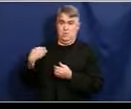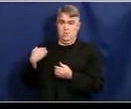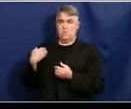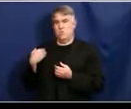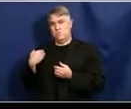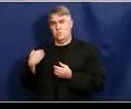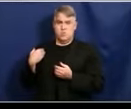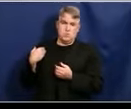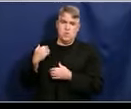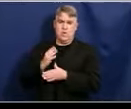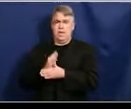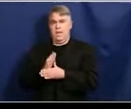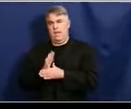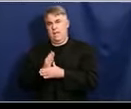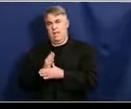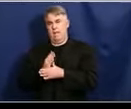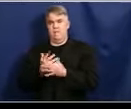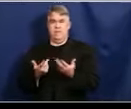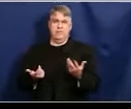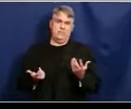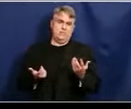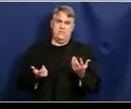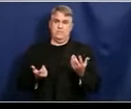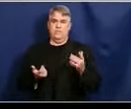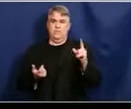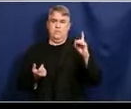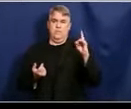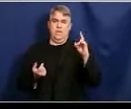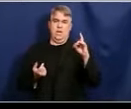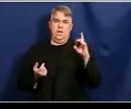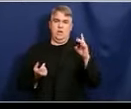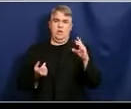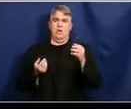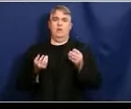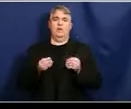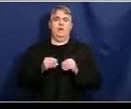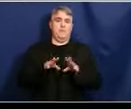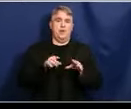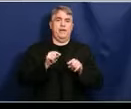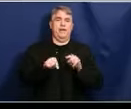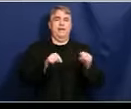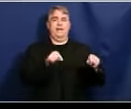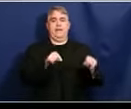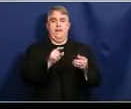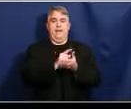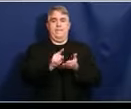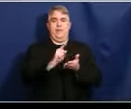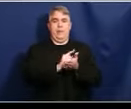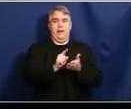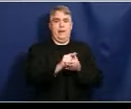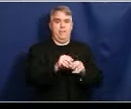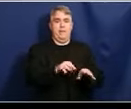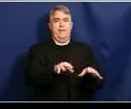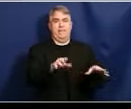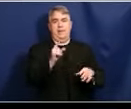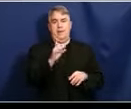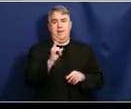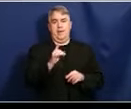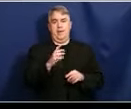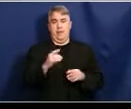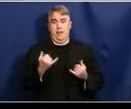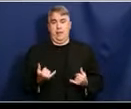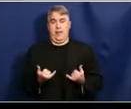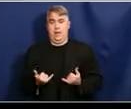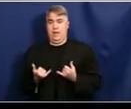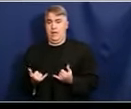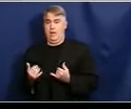in the 7-day period close to 100 outbreaks. Today, we reported in the past 7 days